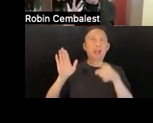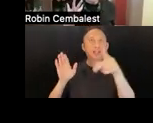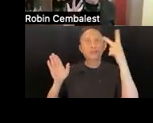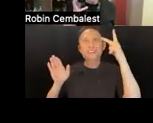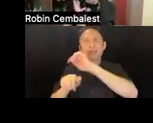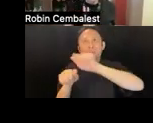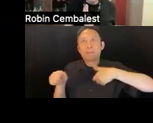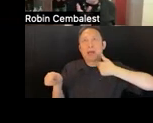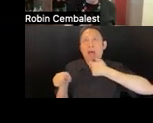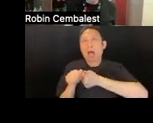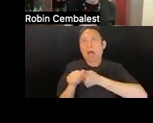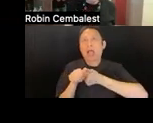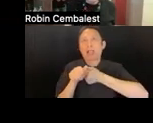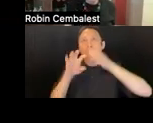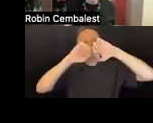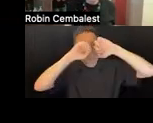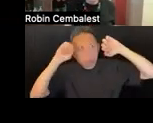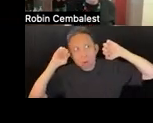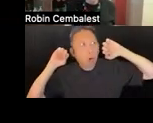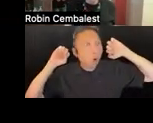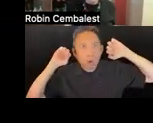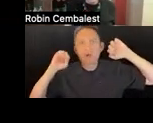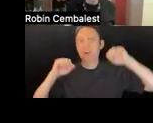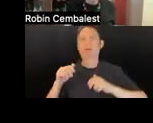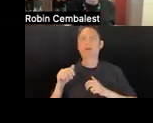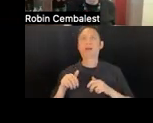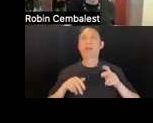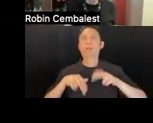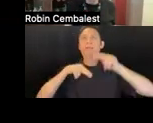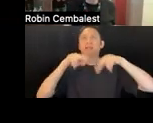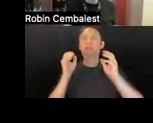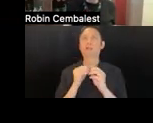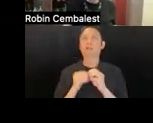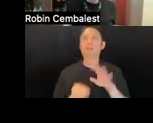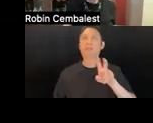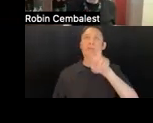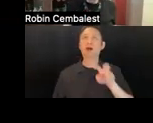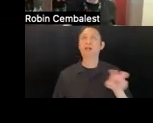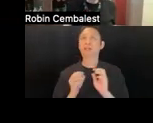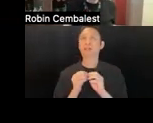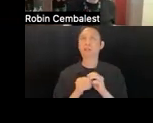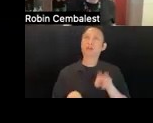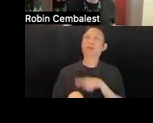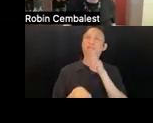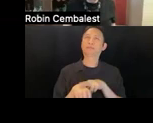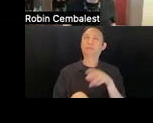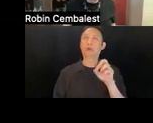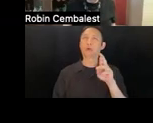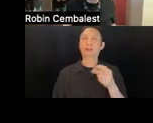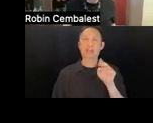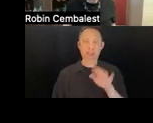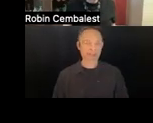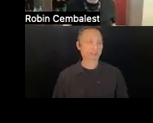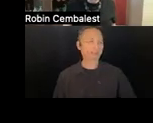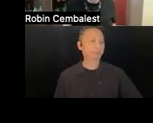moment, again, to build buzz in a more organic way. All right, now this is a flex, but